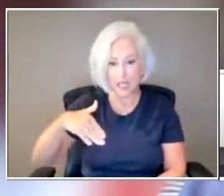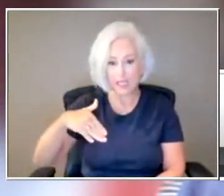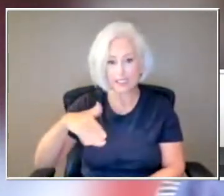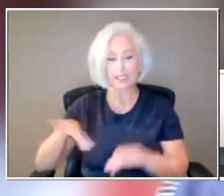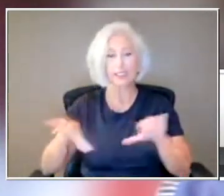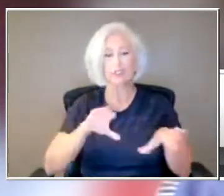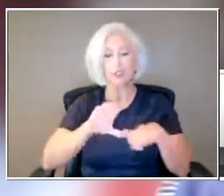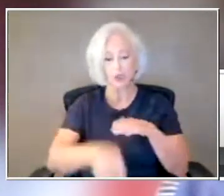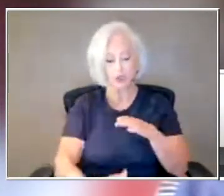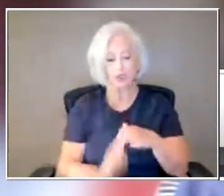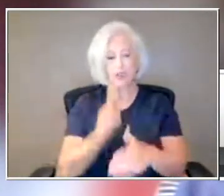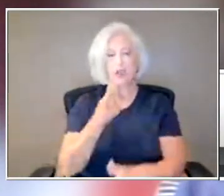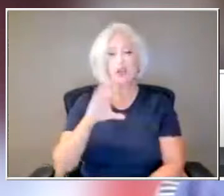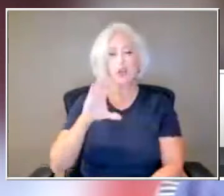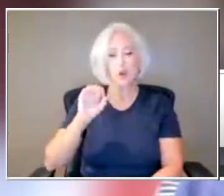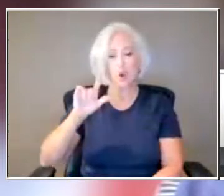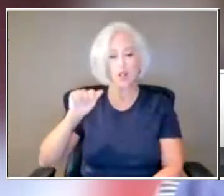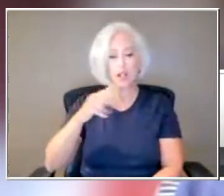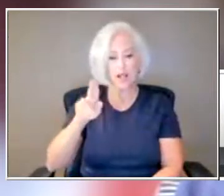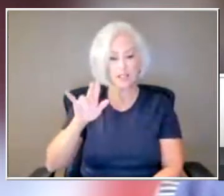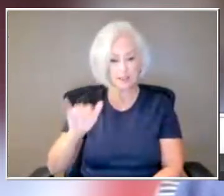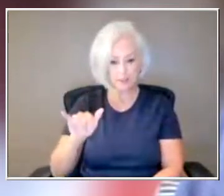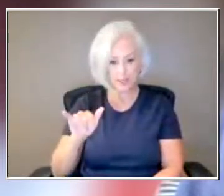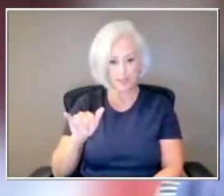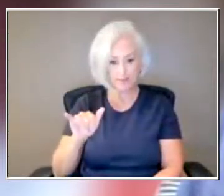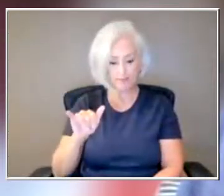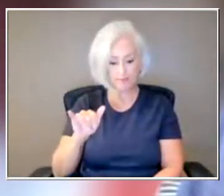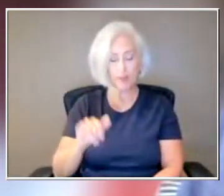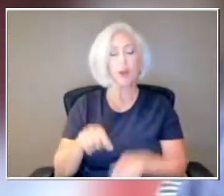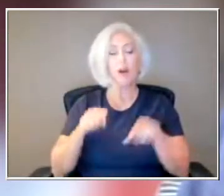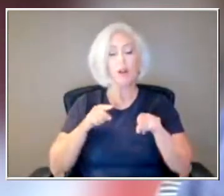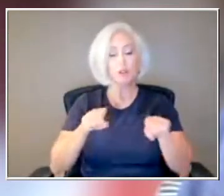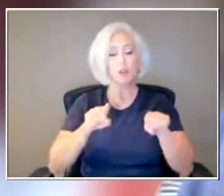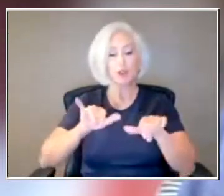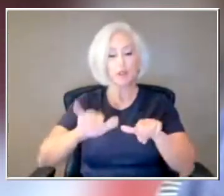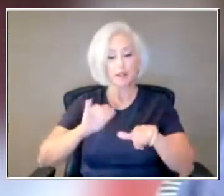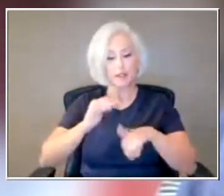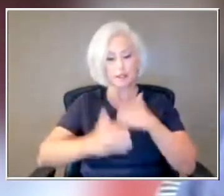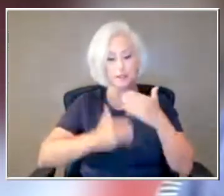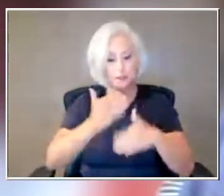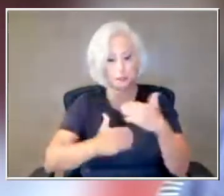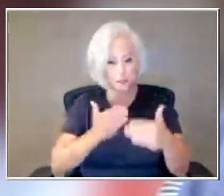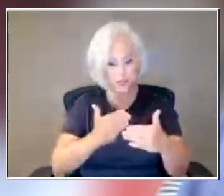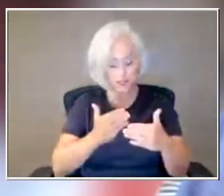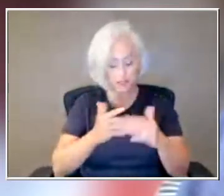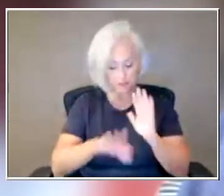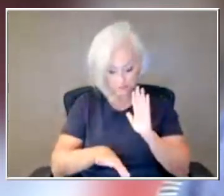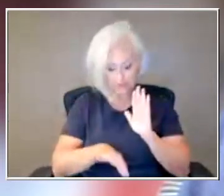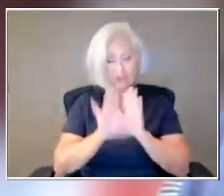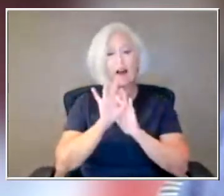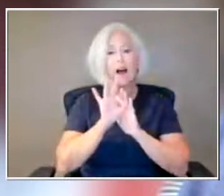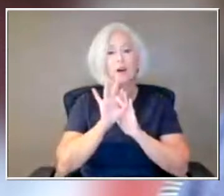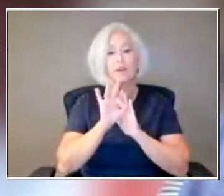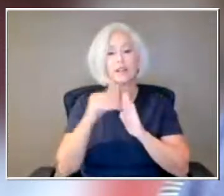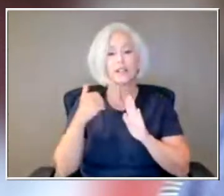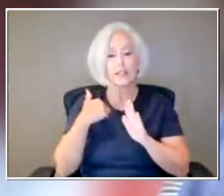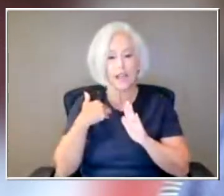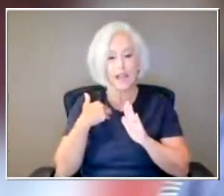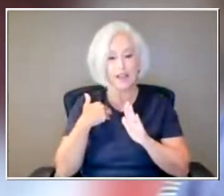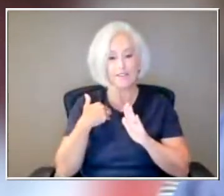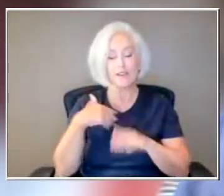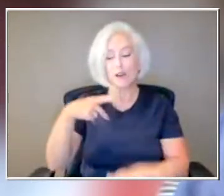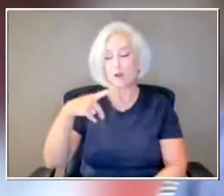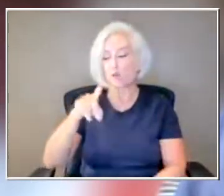colonoscopy. I had that done, and during the process, the procedure, they discovered that I had a swollen